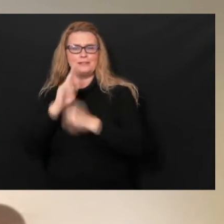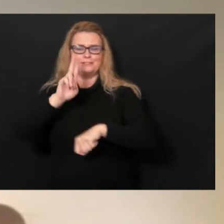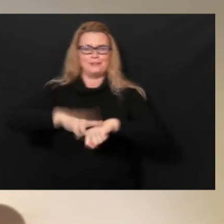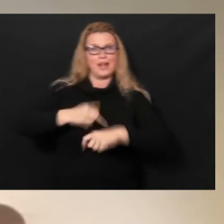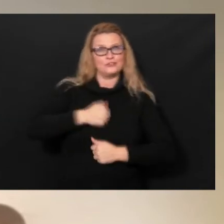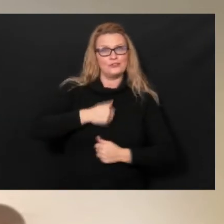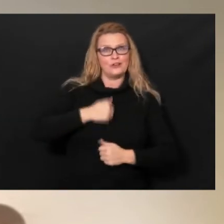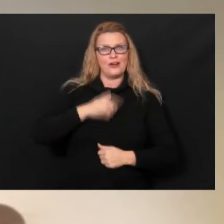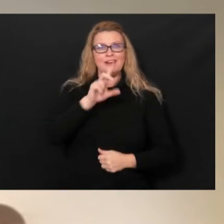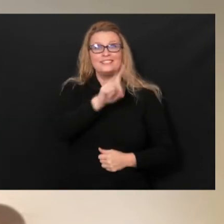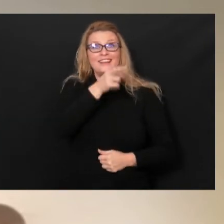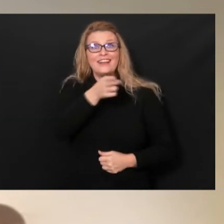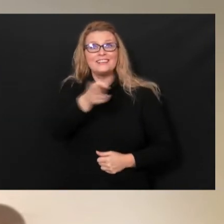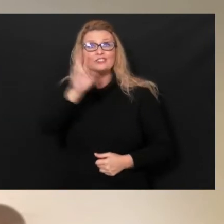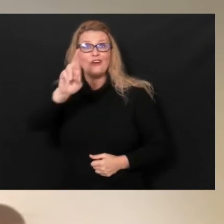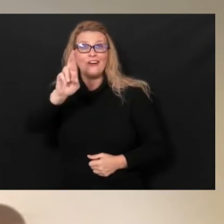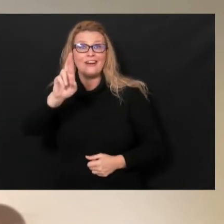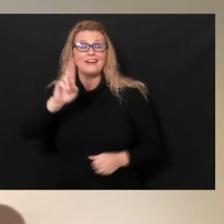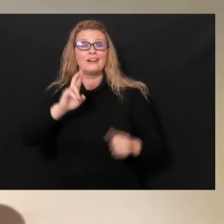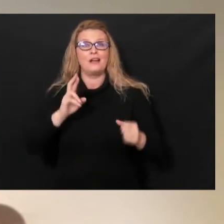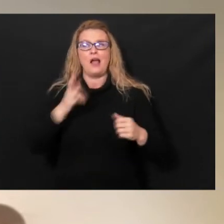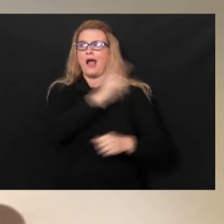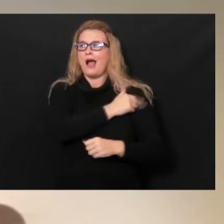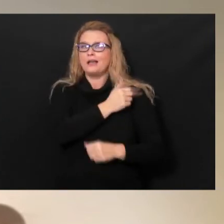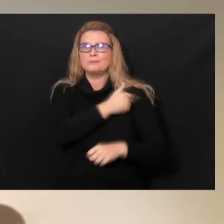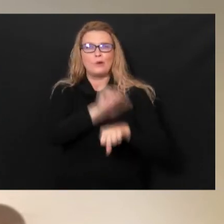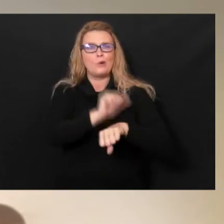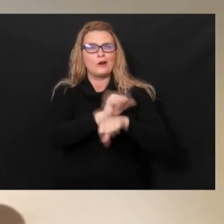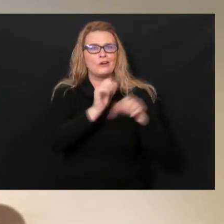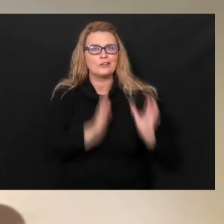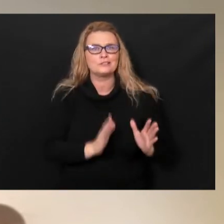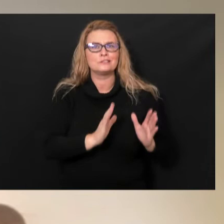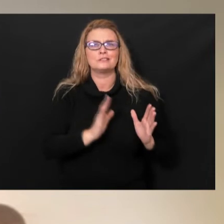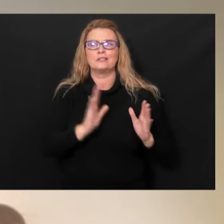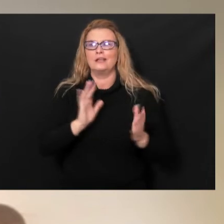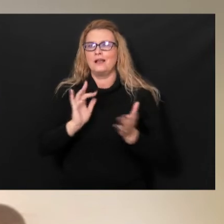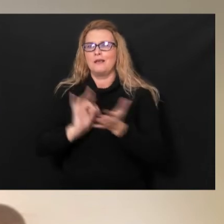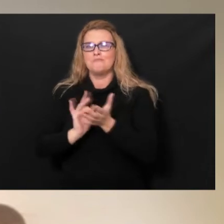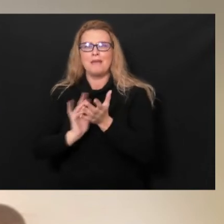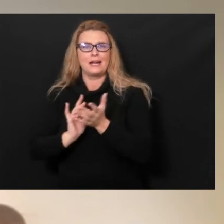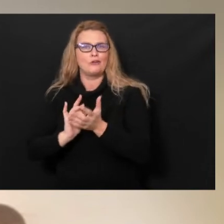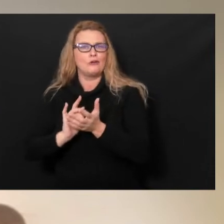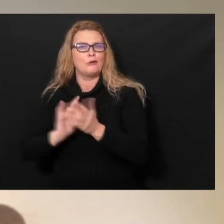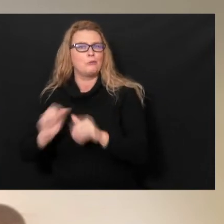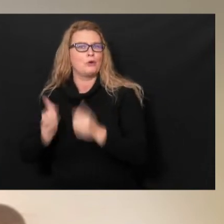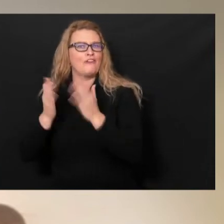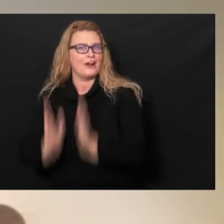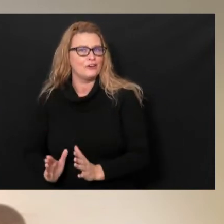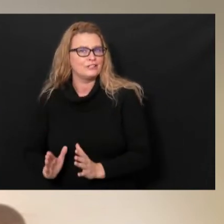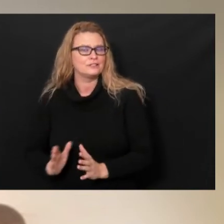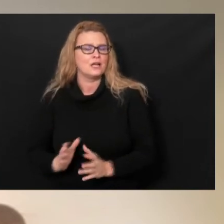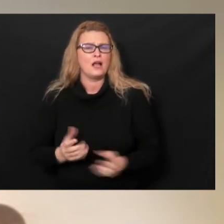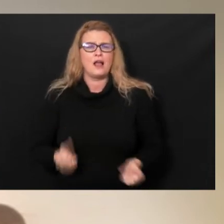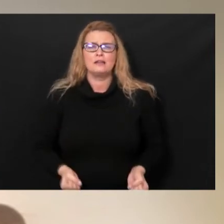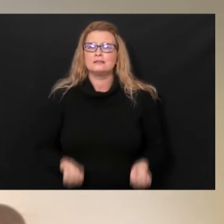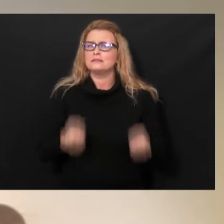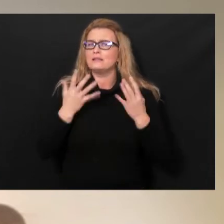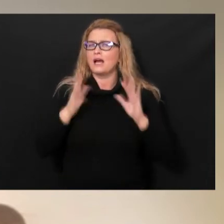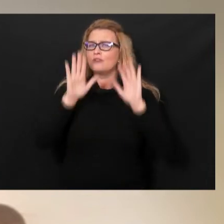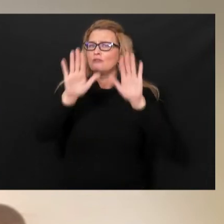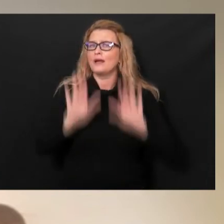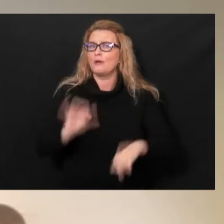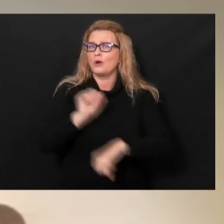to DHHR to our hospital workers and our medical providers. A lot of people doing a lot of great